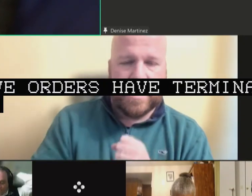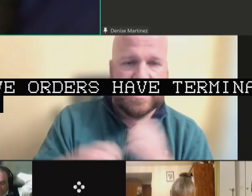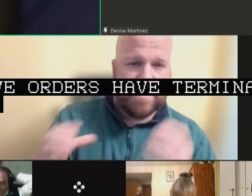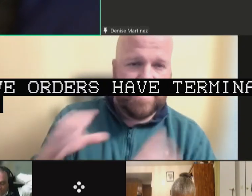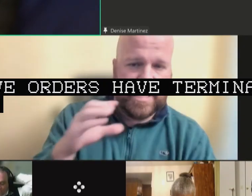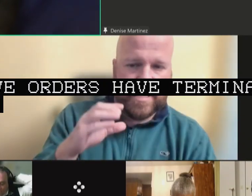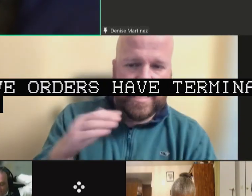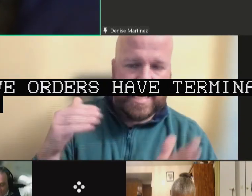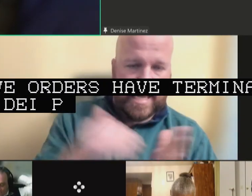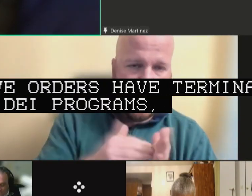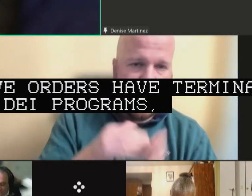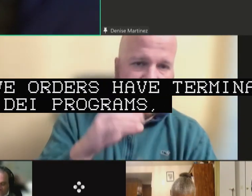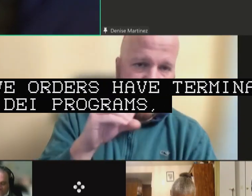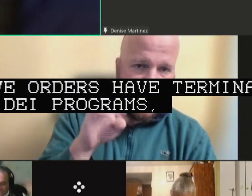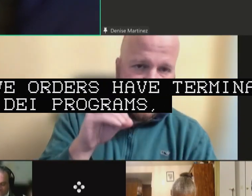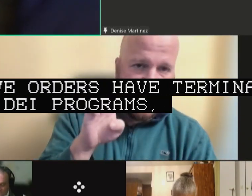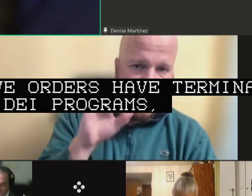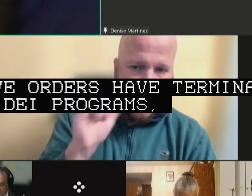Awareness Month,